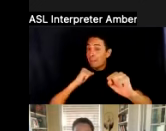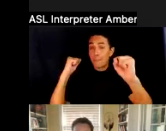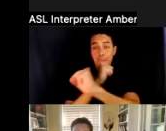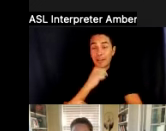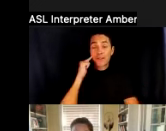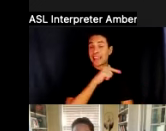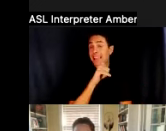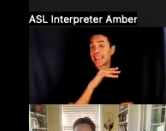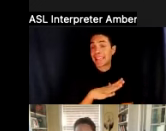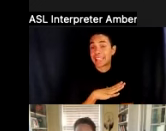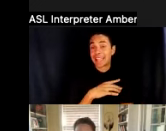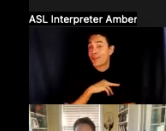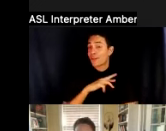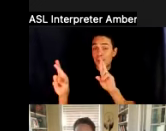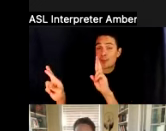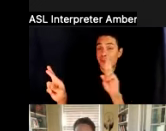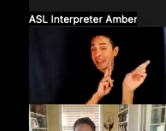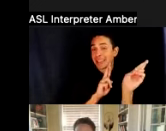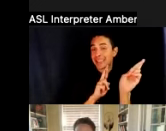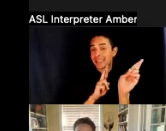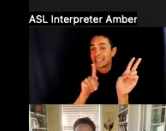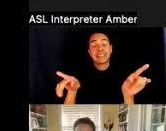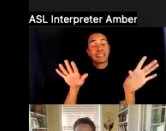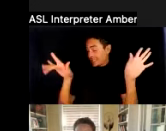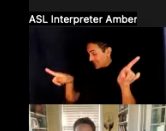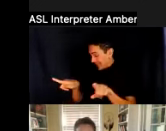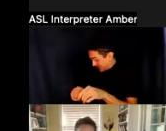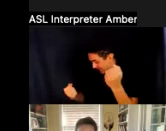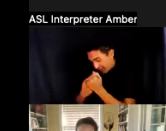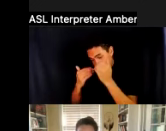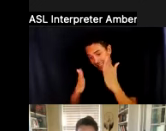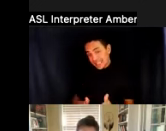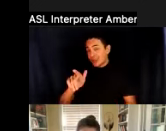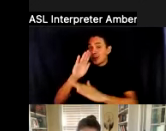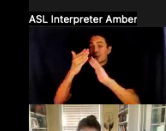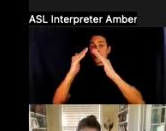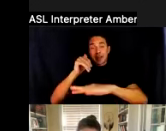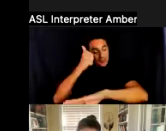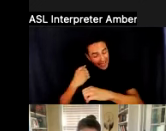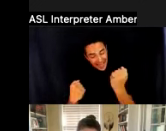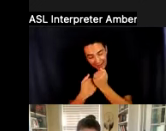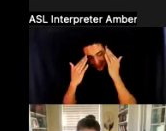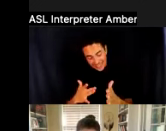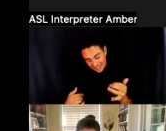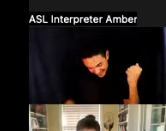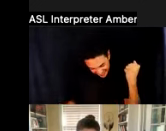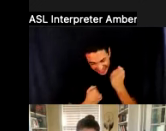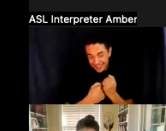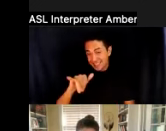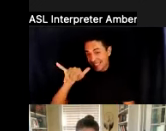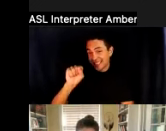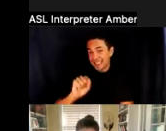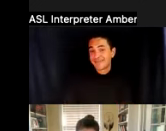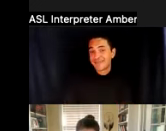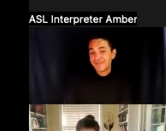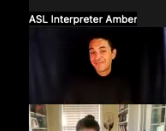lady. That's an I don't advocate. know, That's a community-based advocate right there, right?